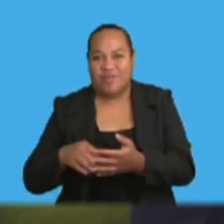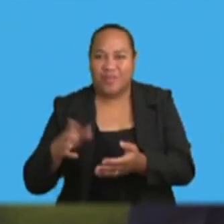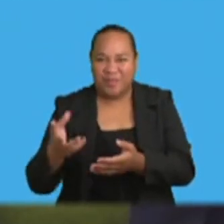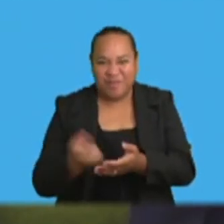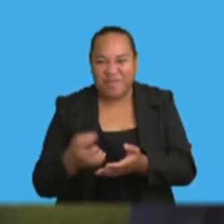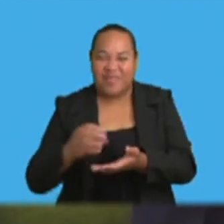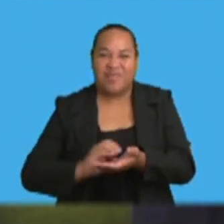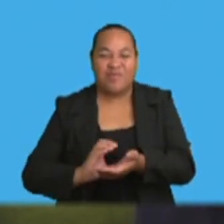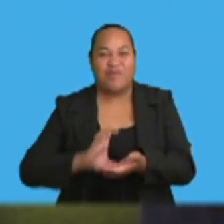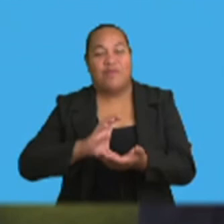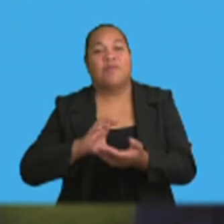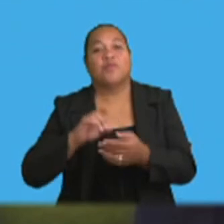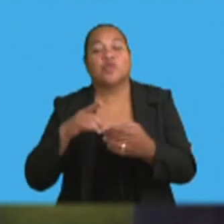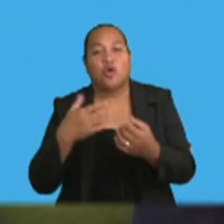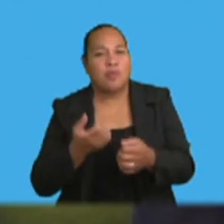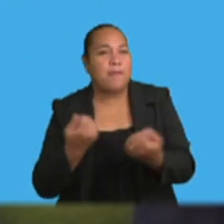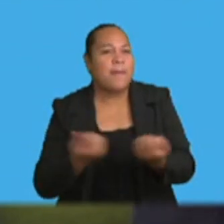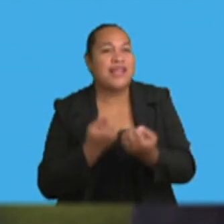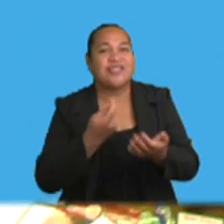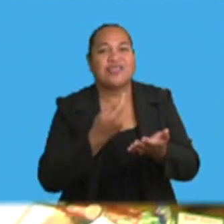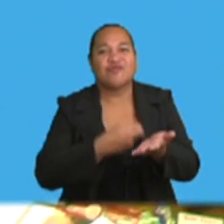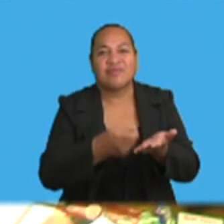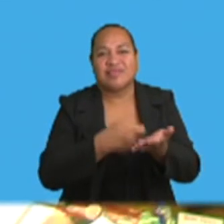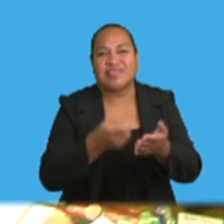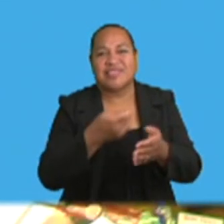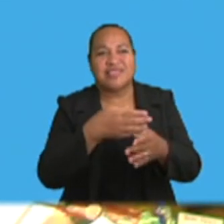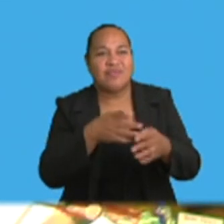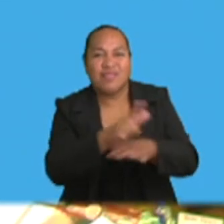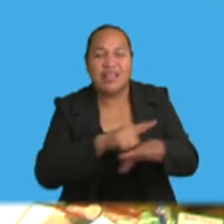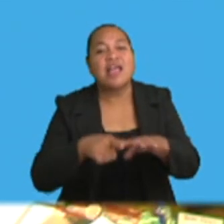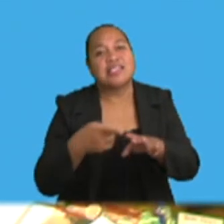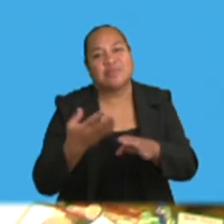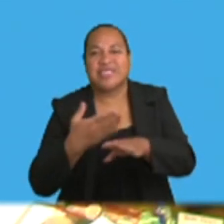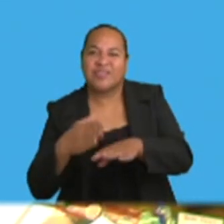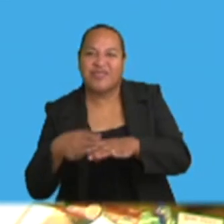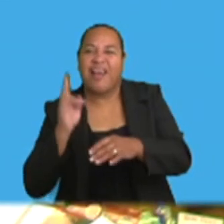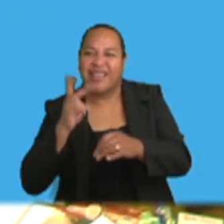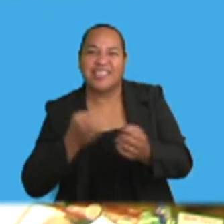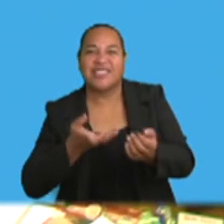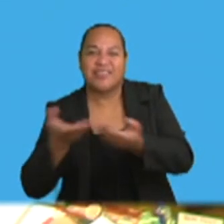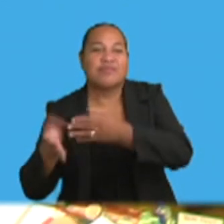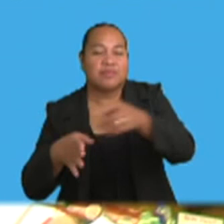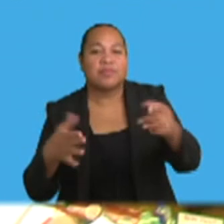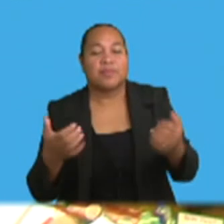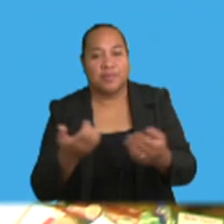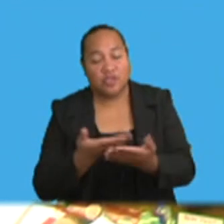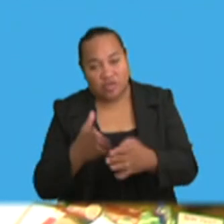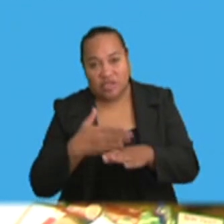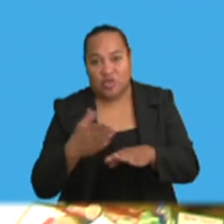more leases actually have been renewed, and because of the profitability and the renewal of leases, we are now, Madam Speaker,